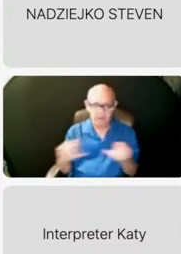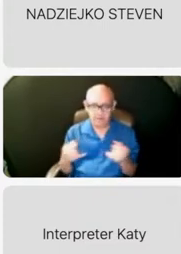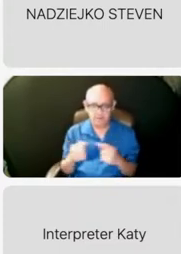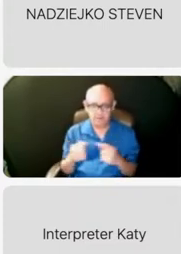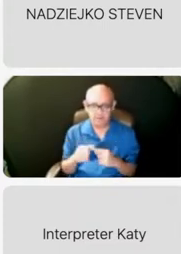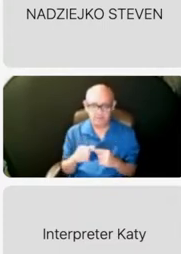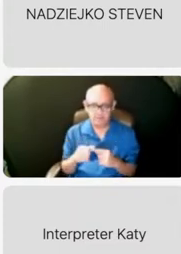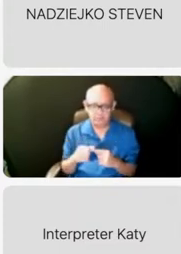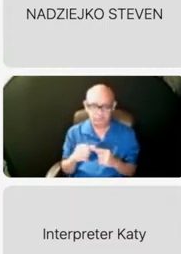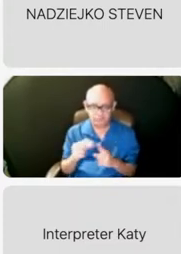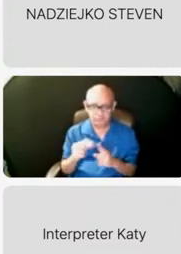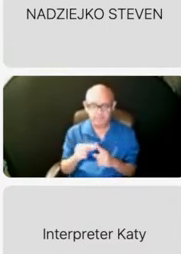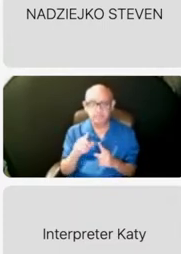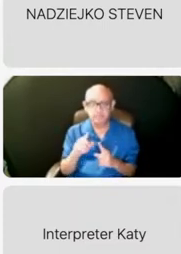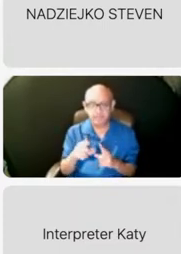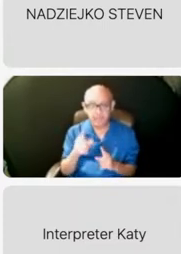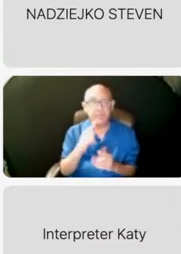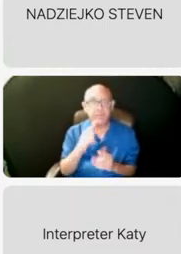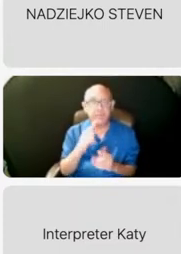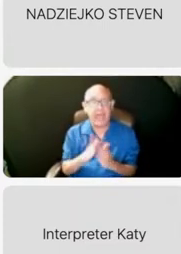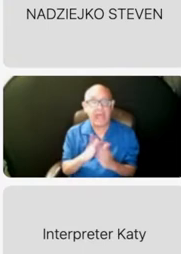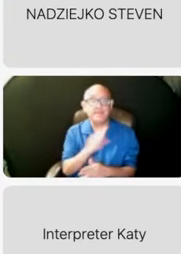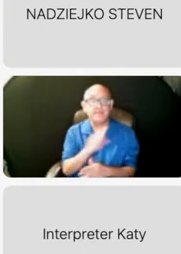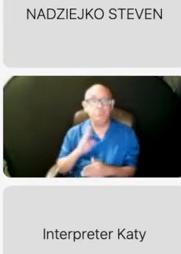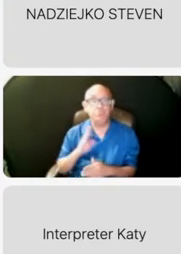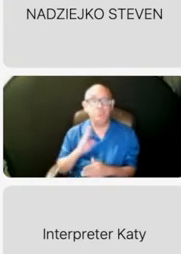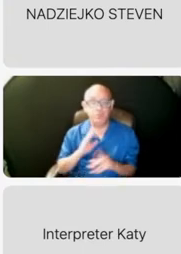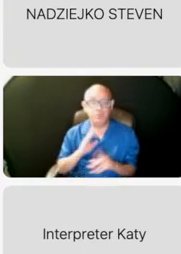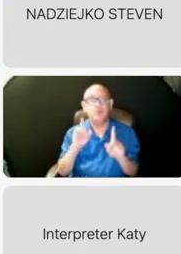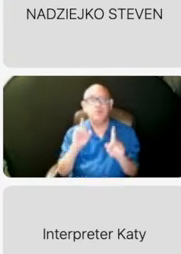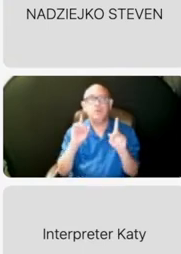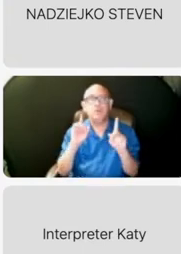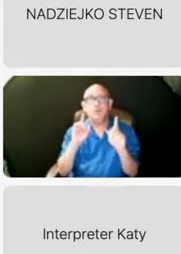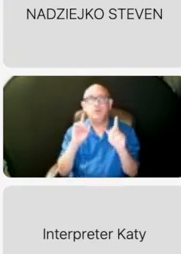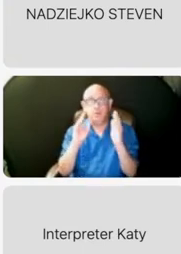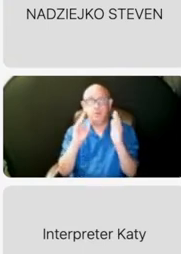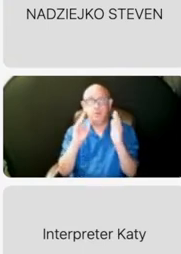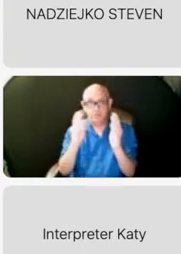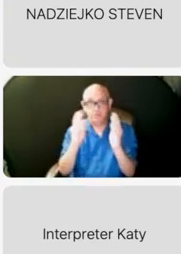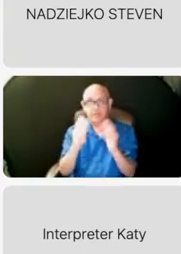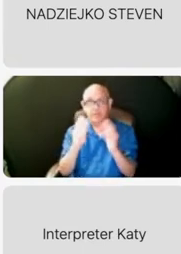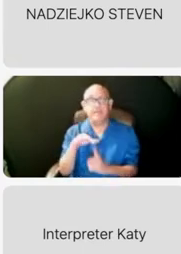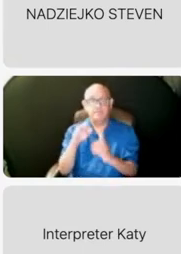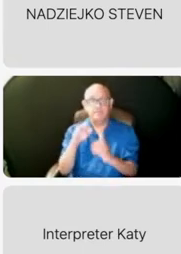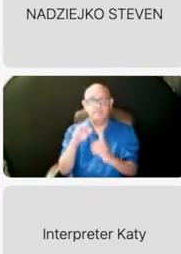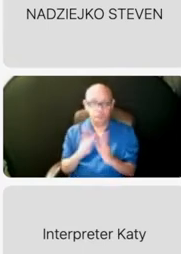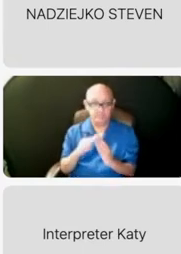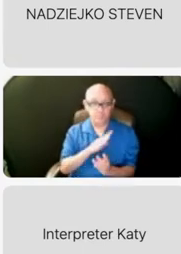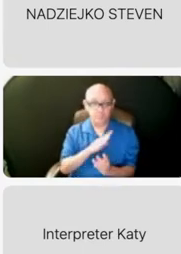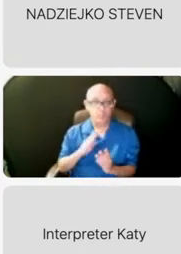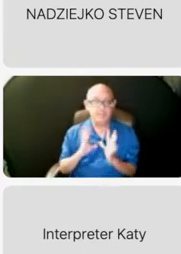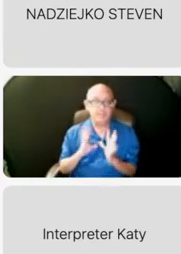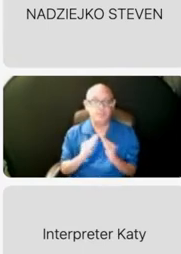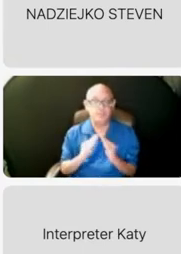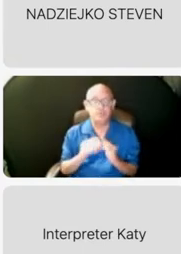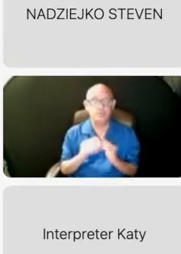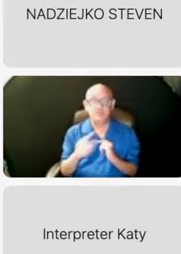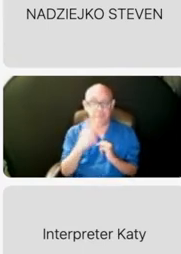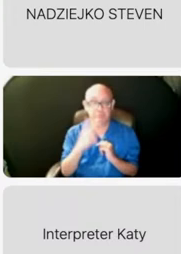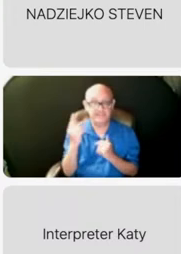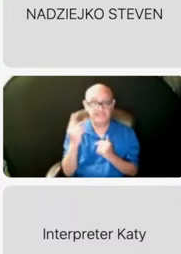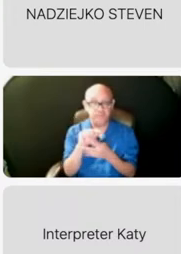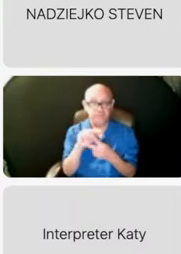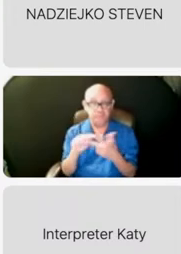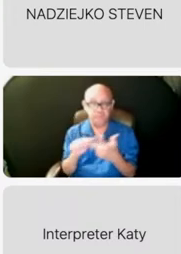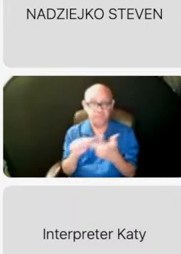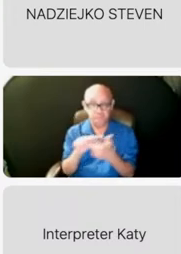request the board to have the special board meeting and you see the dates above there